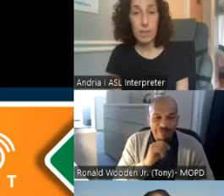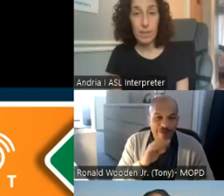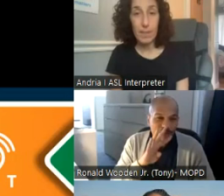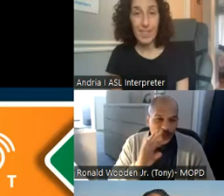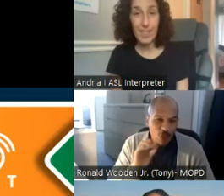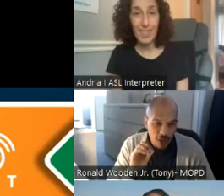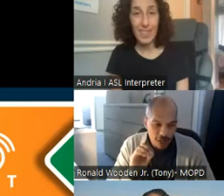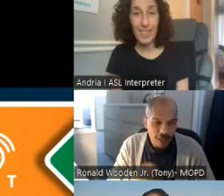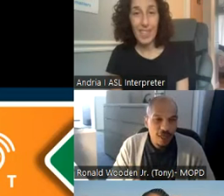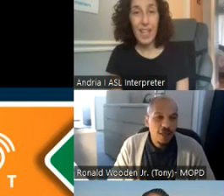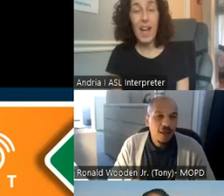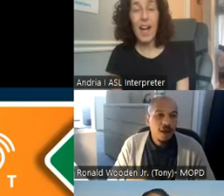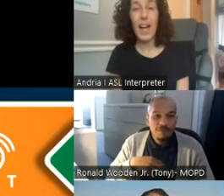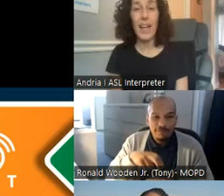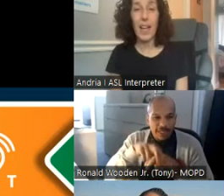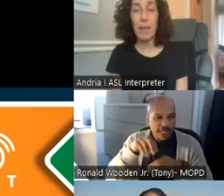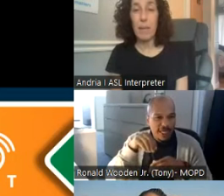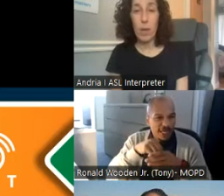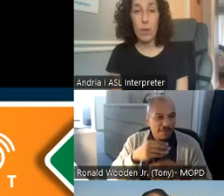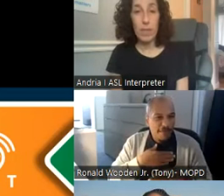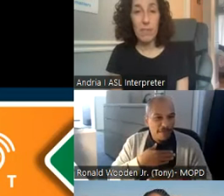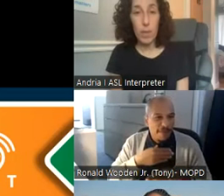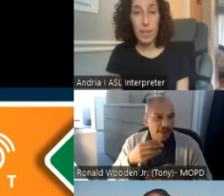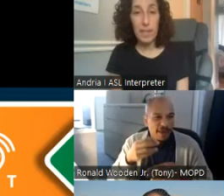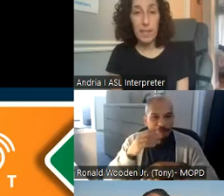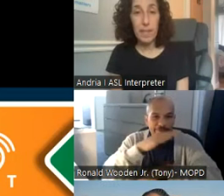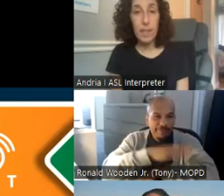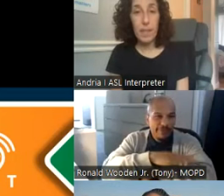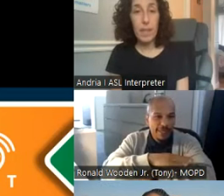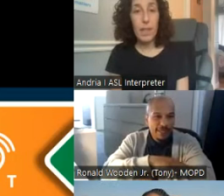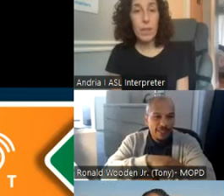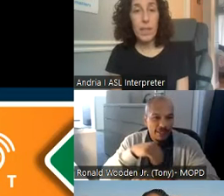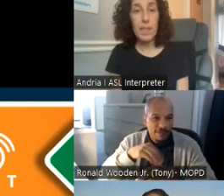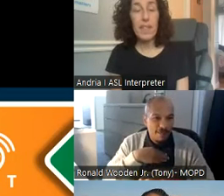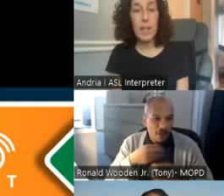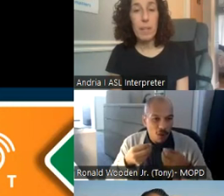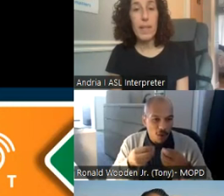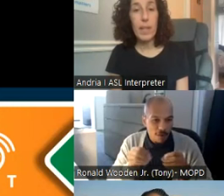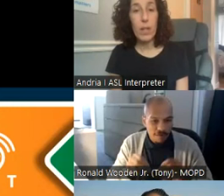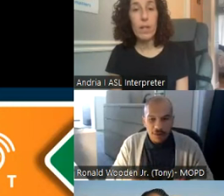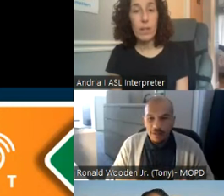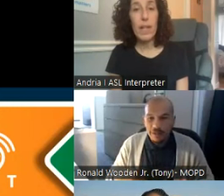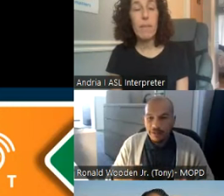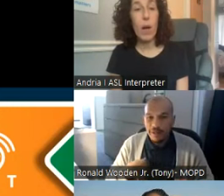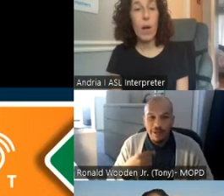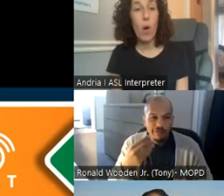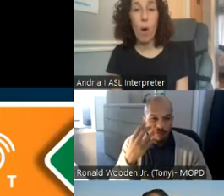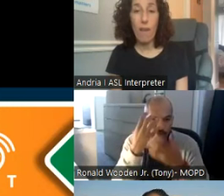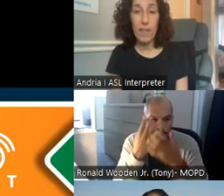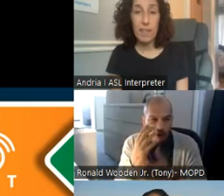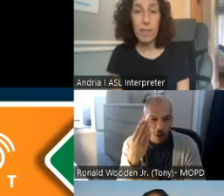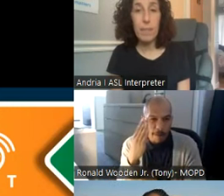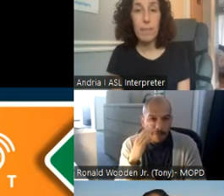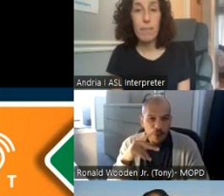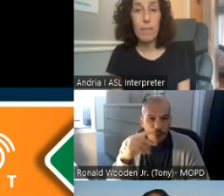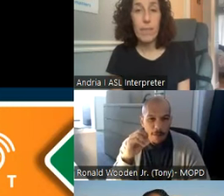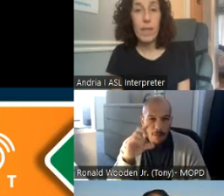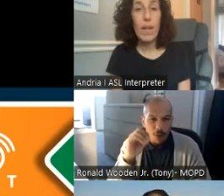male. I am in my early 40s. You can see that I'm here in my home